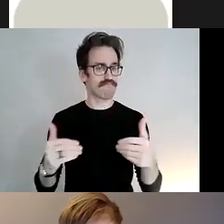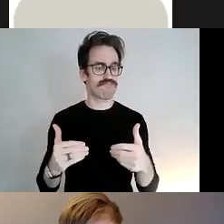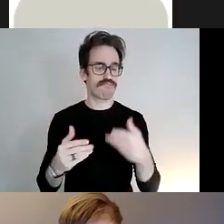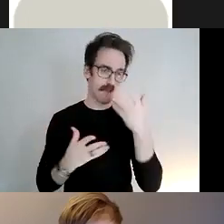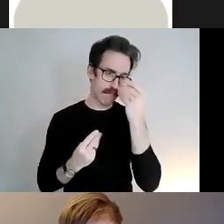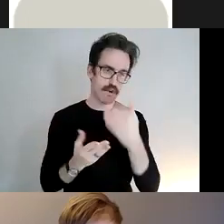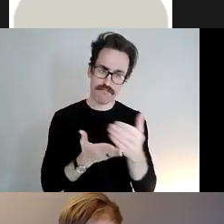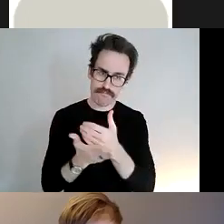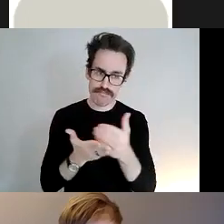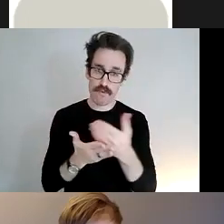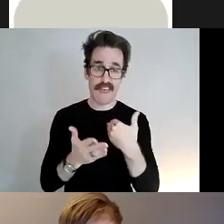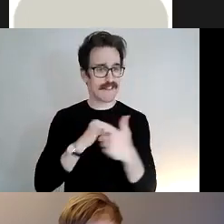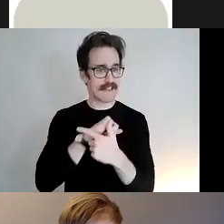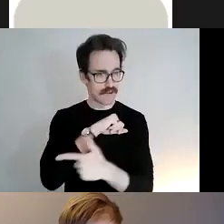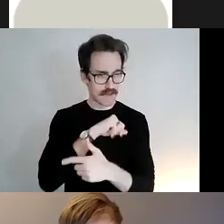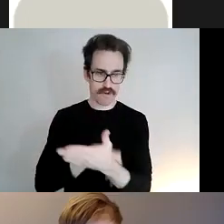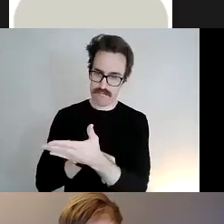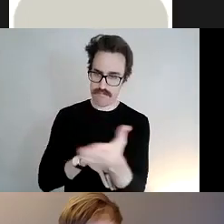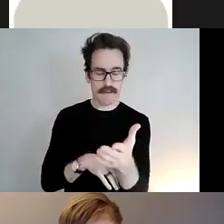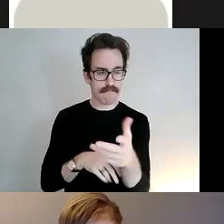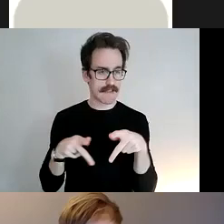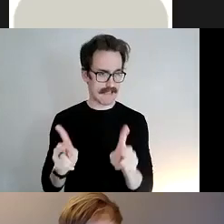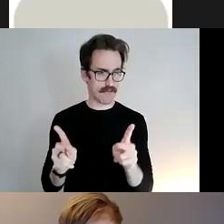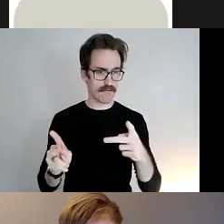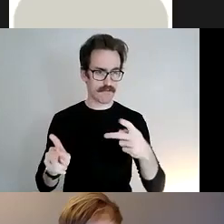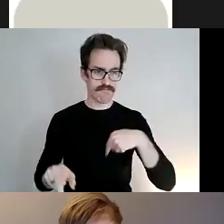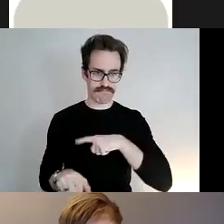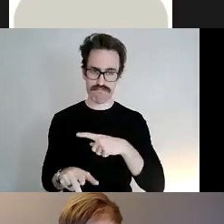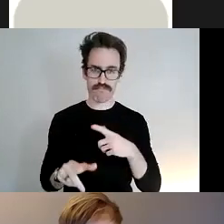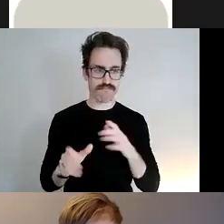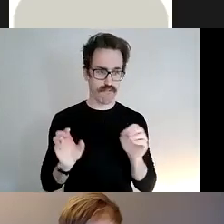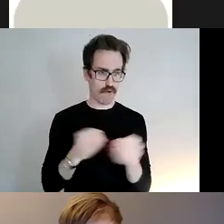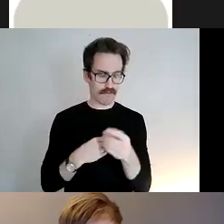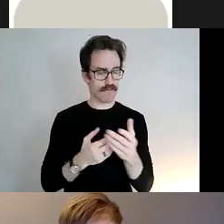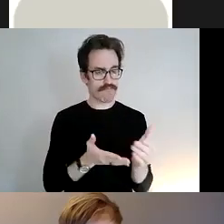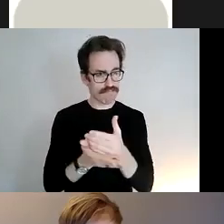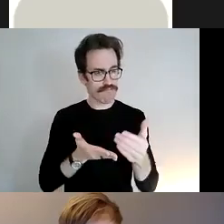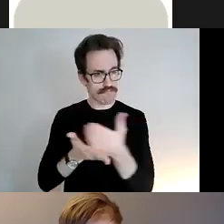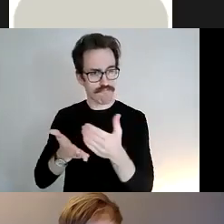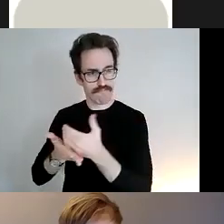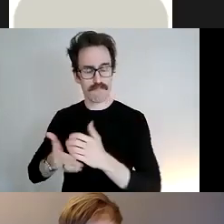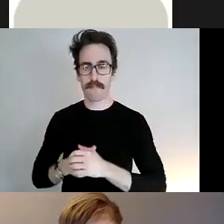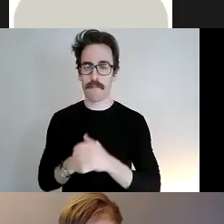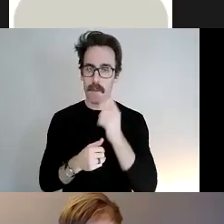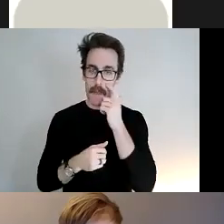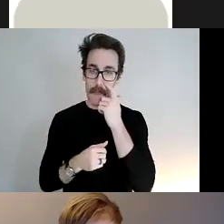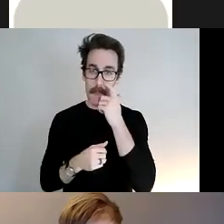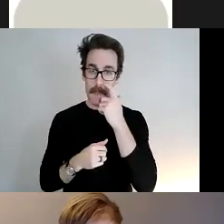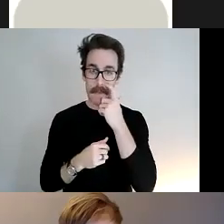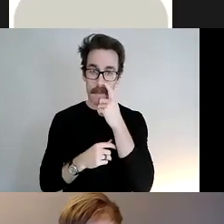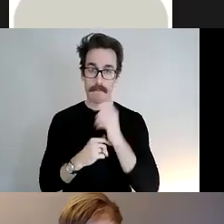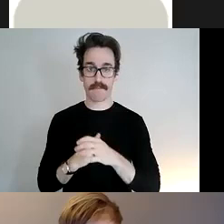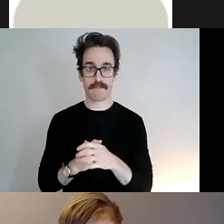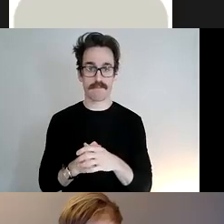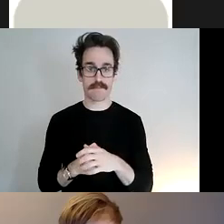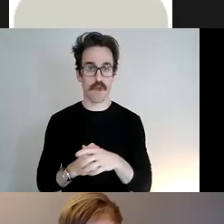mentioned earlier. And members of health colleges have to provide information to us, their